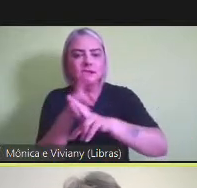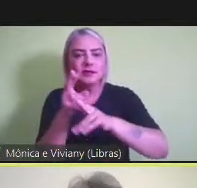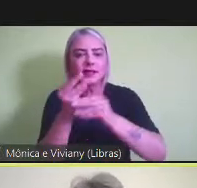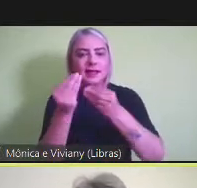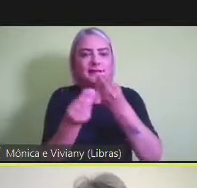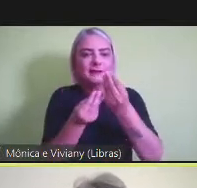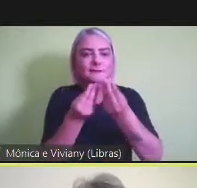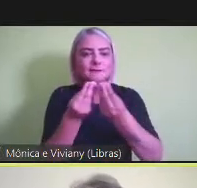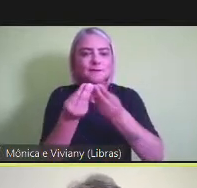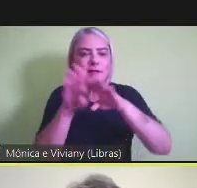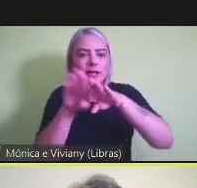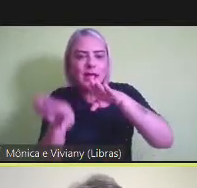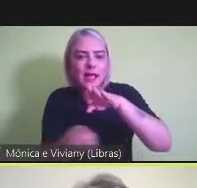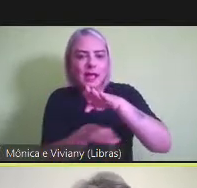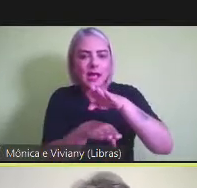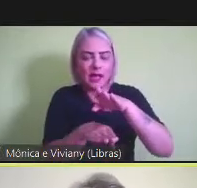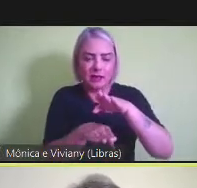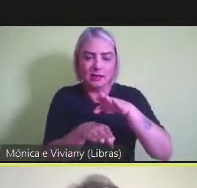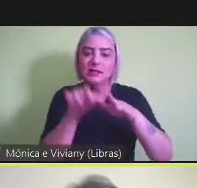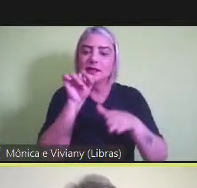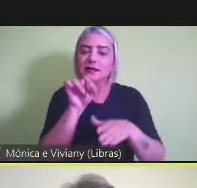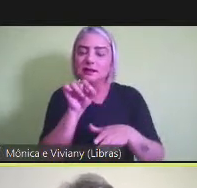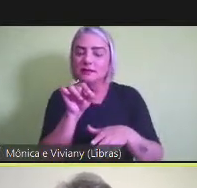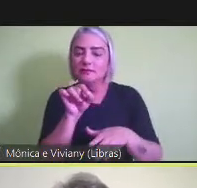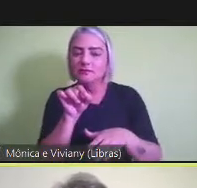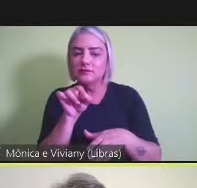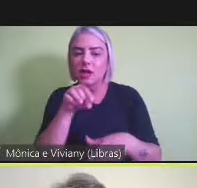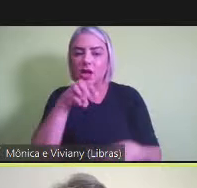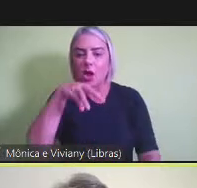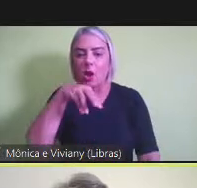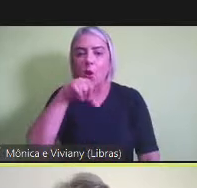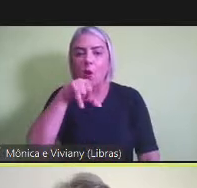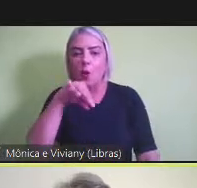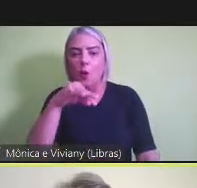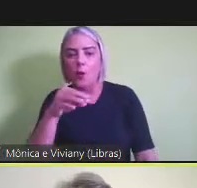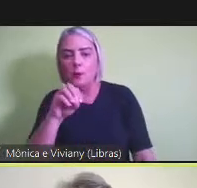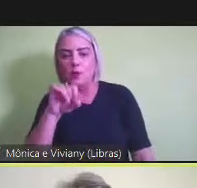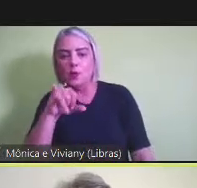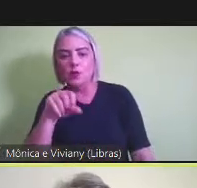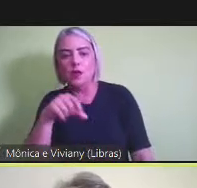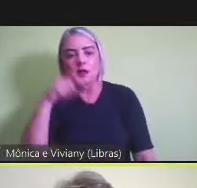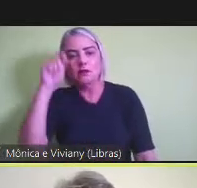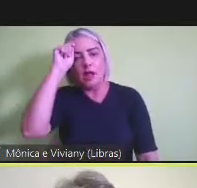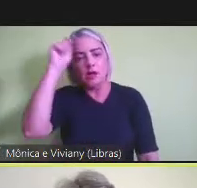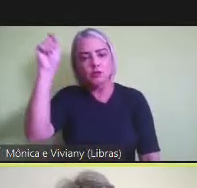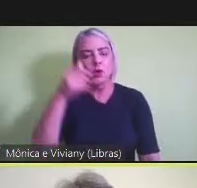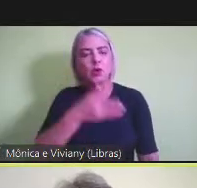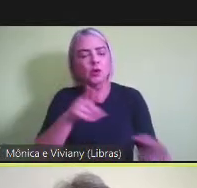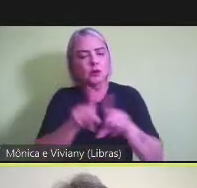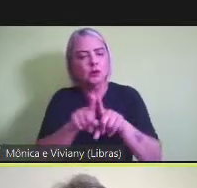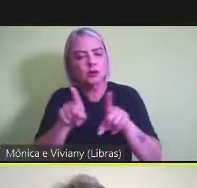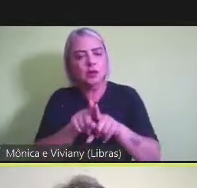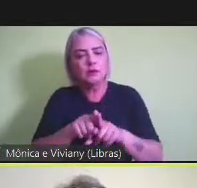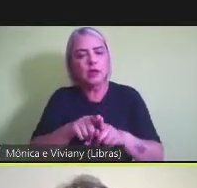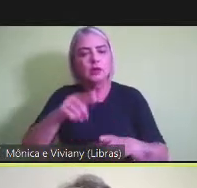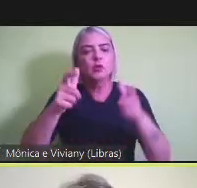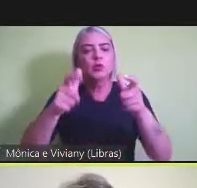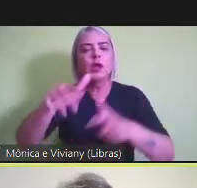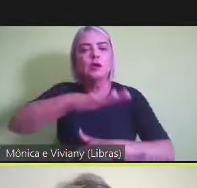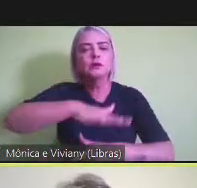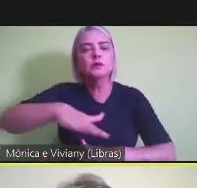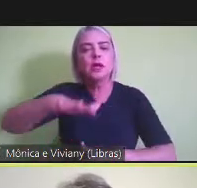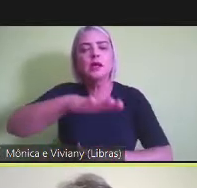of distribution. And Milton Santos too mentioned this idea of